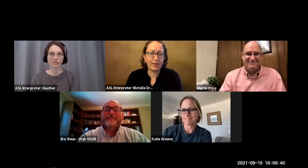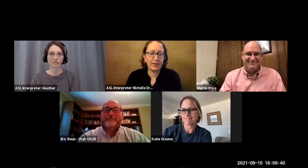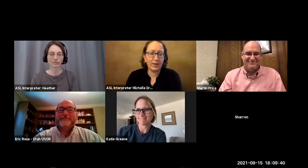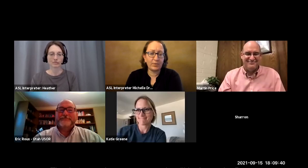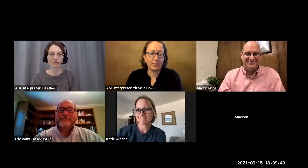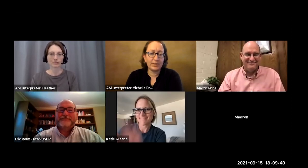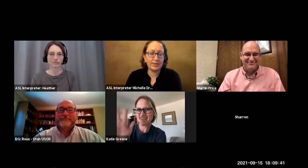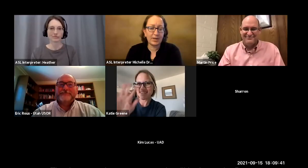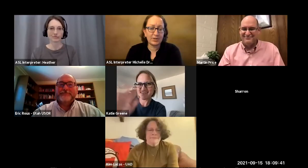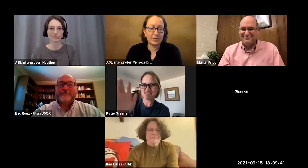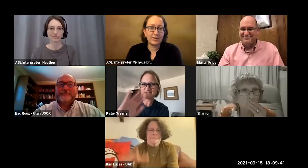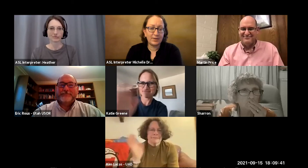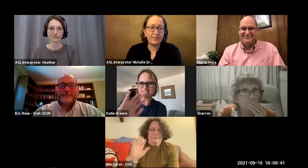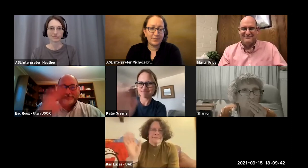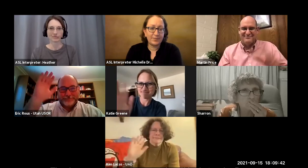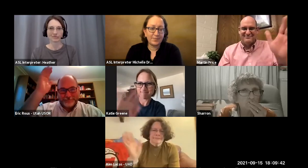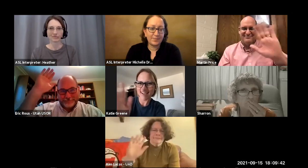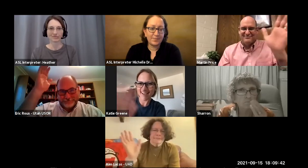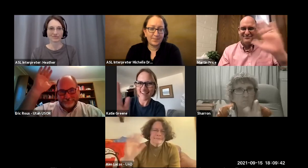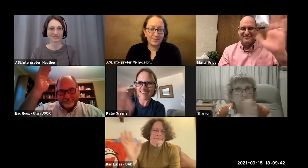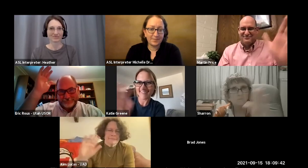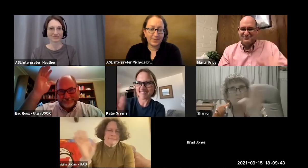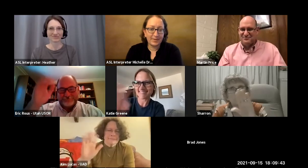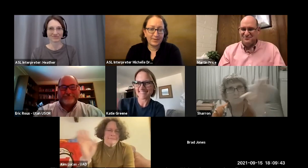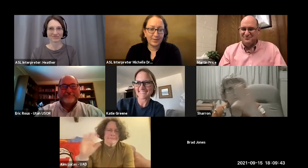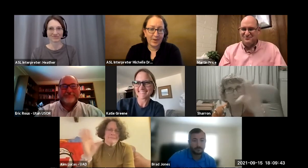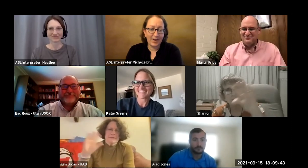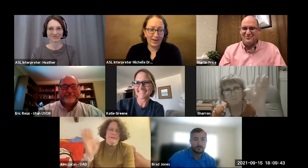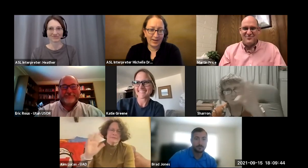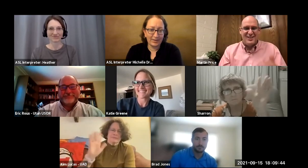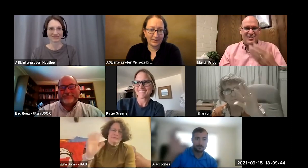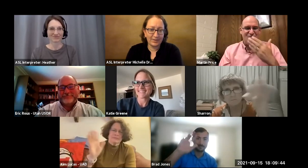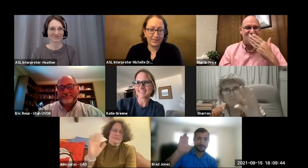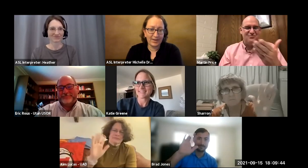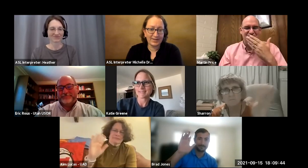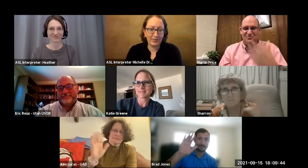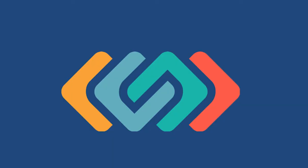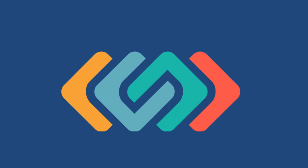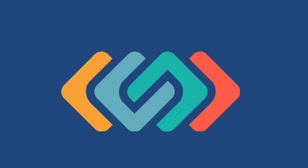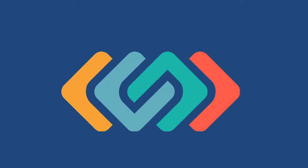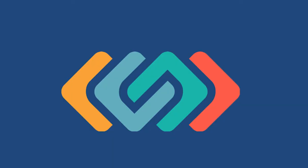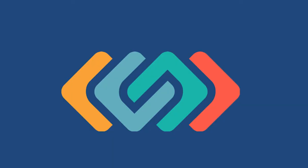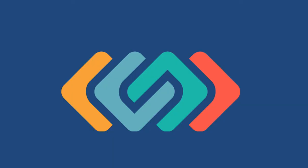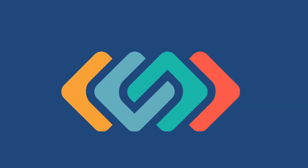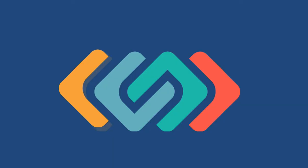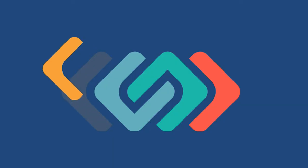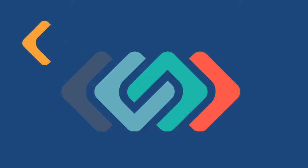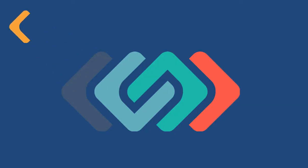everyone, and we'll be in touch. Bye. Thanks, everyone.